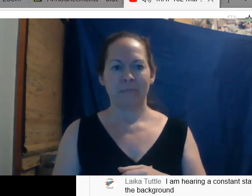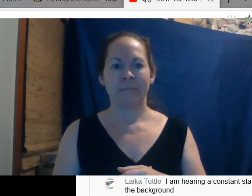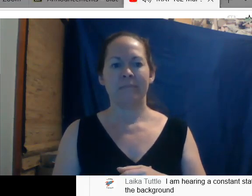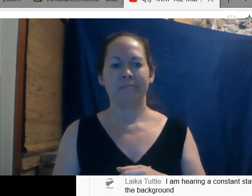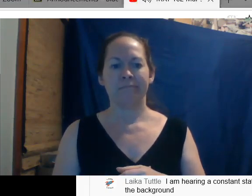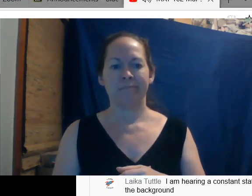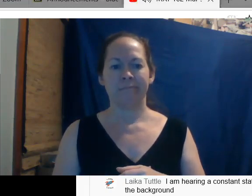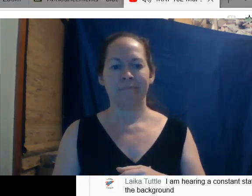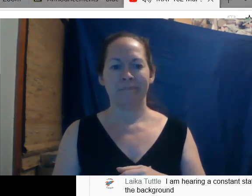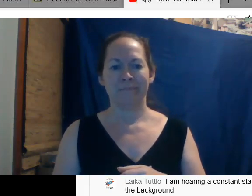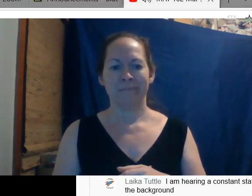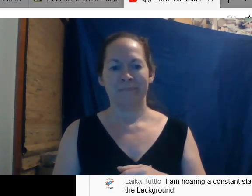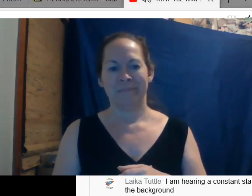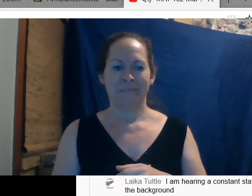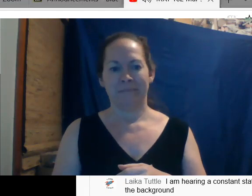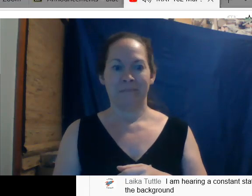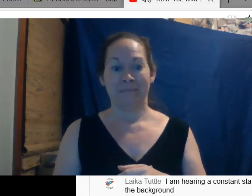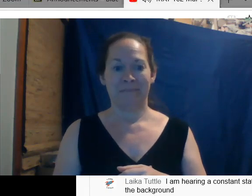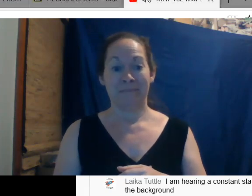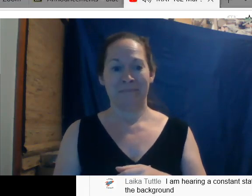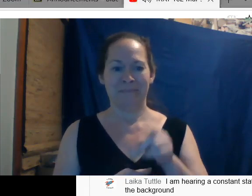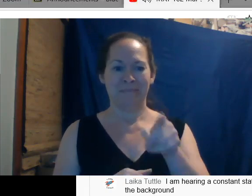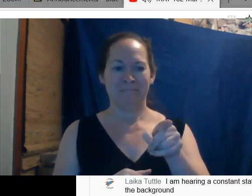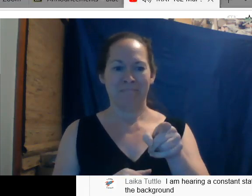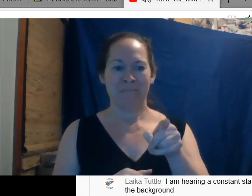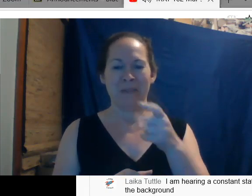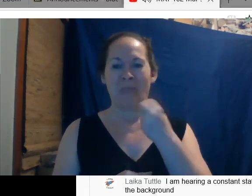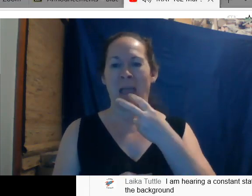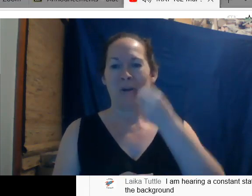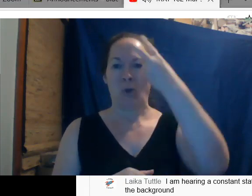I'll just put the goat head picture on it. Reminds me of a Rolling Stone album cover.